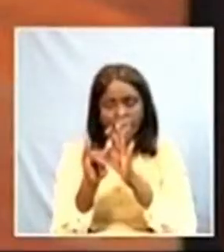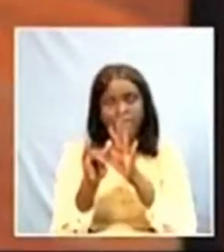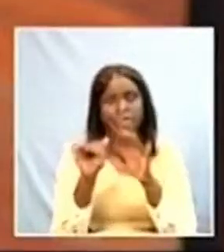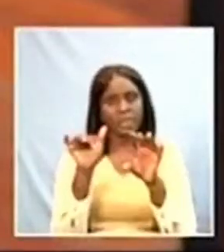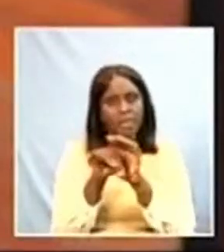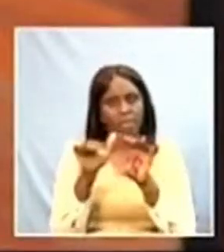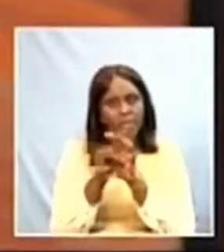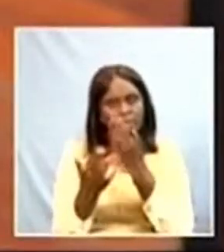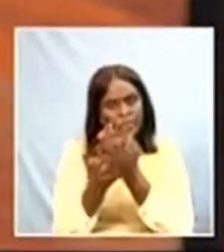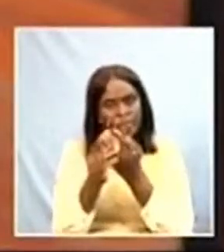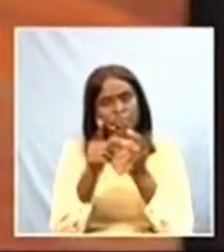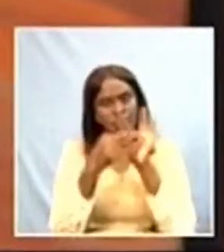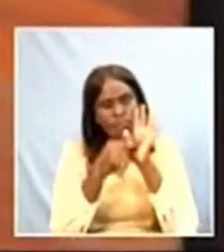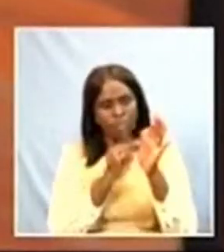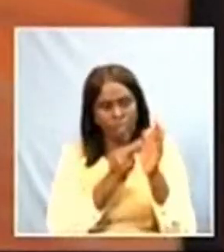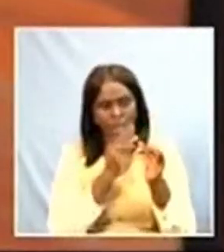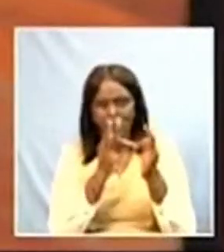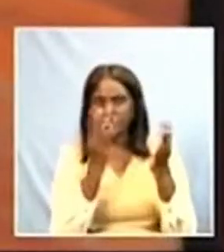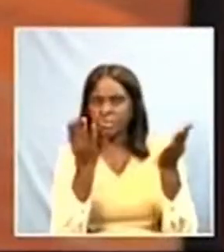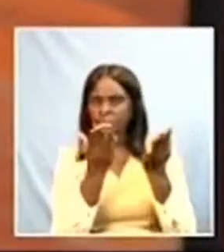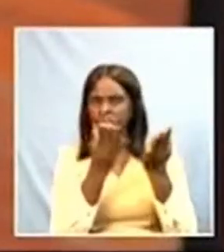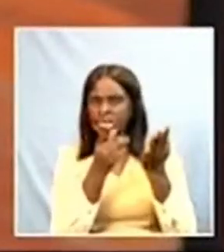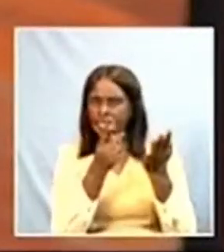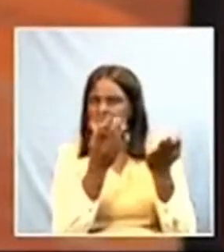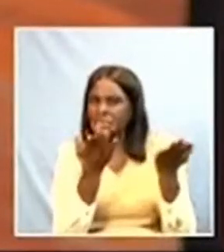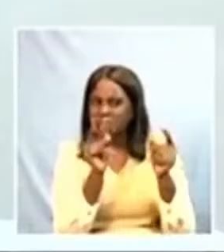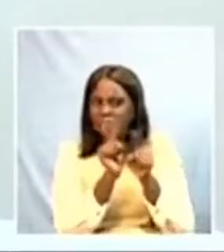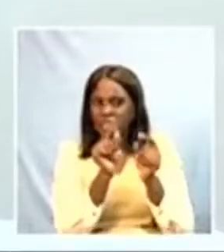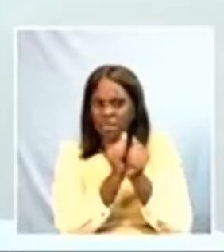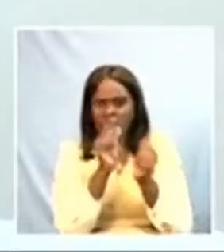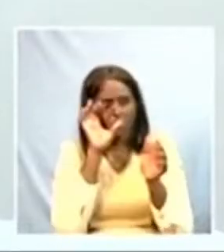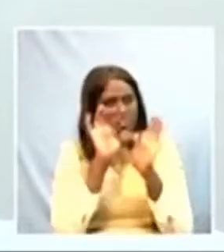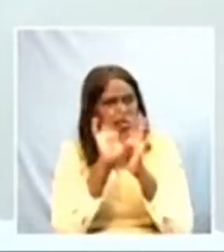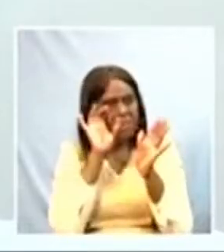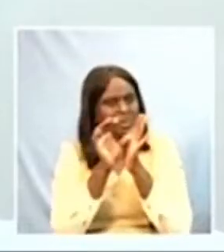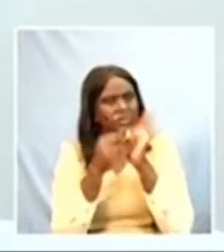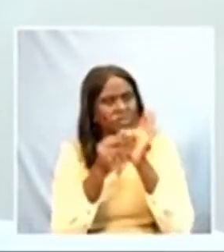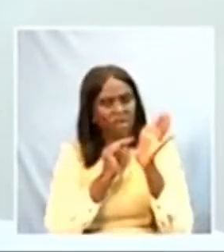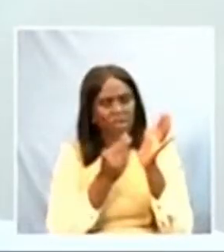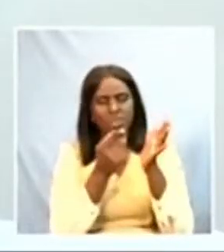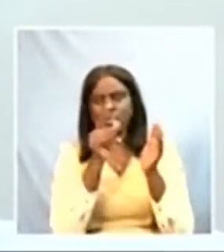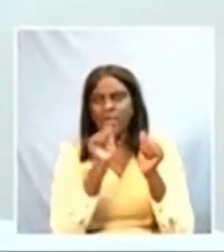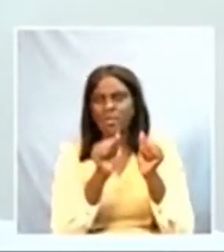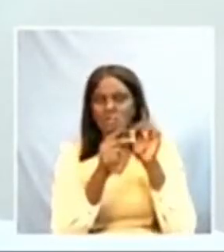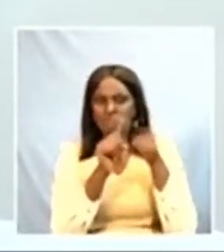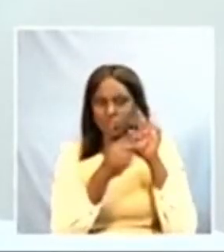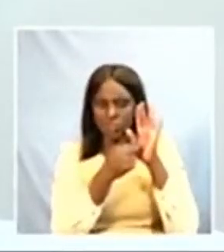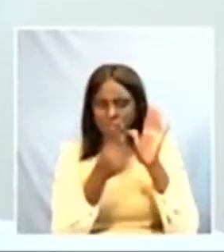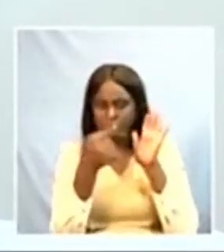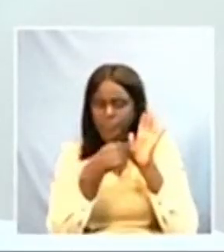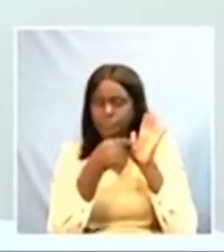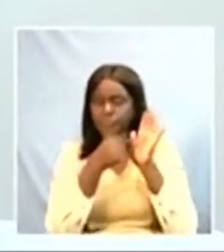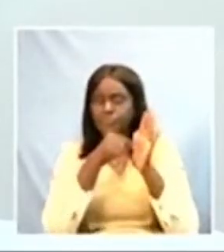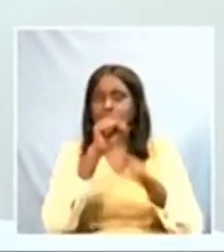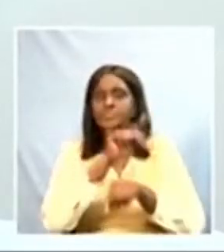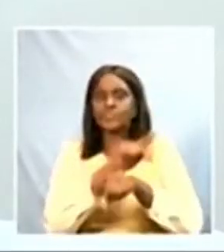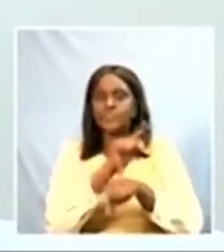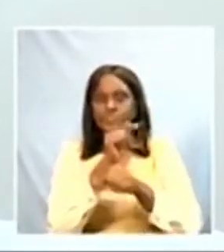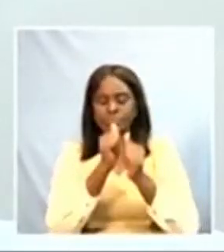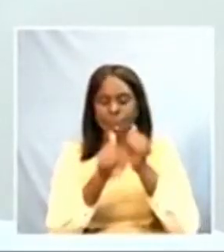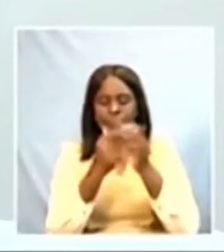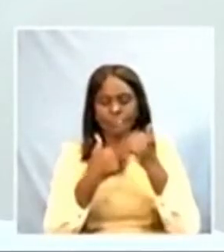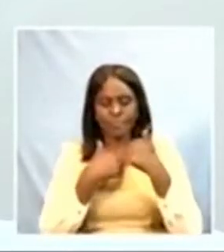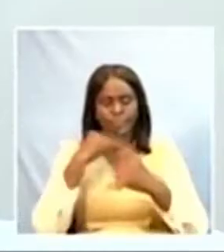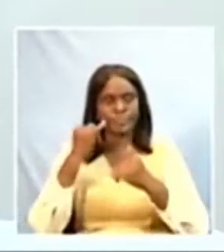the addendum, you show us. If not, you show us also the pictures to show these are the projects which have